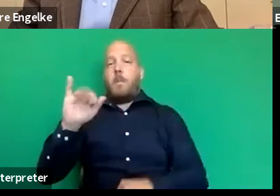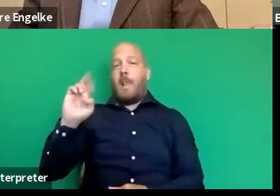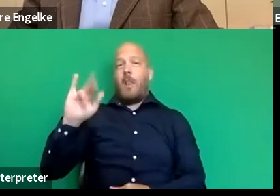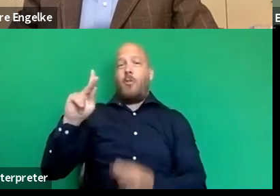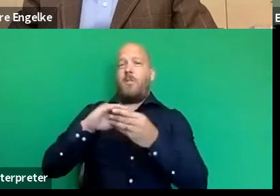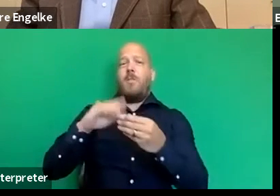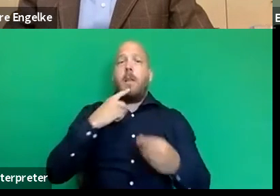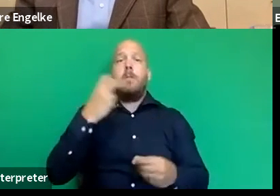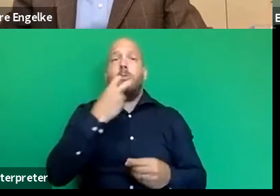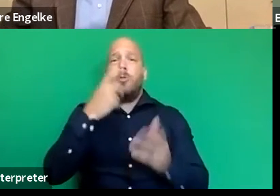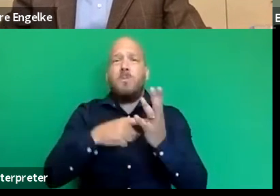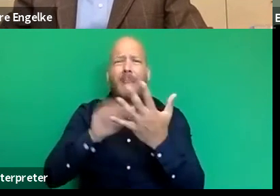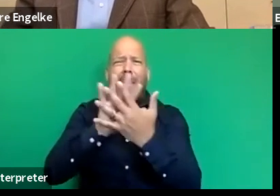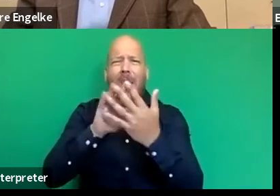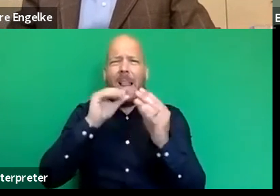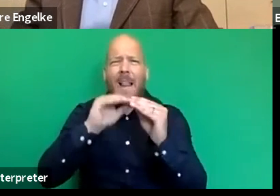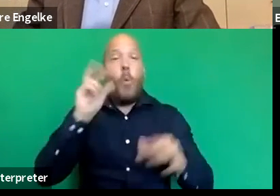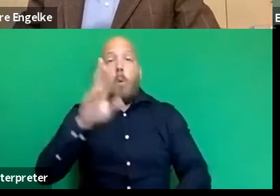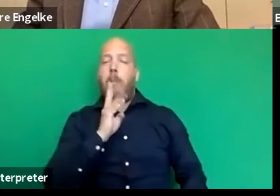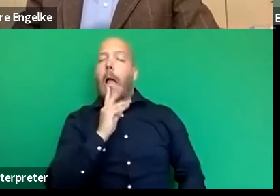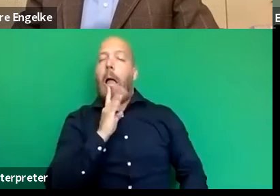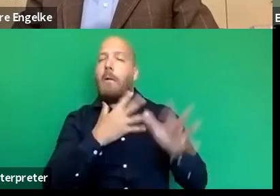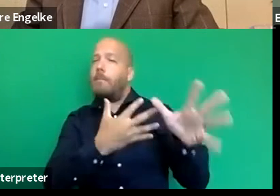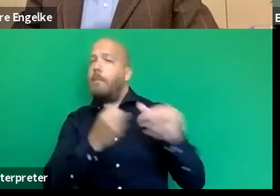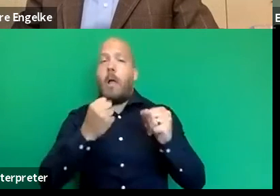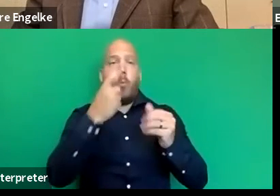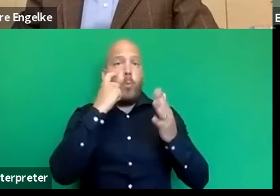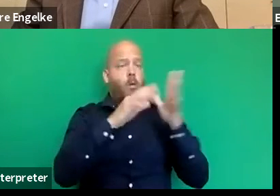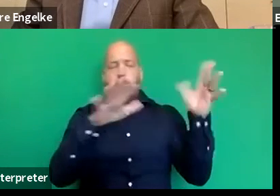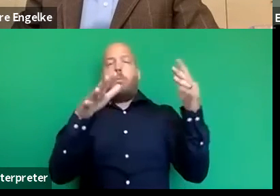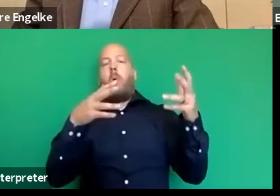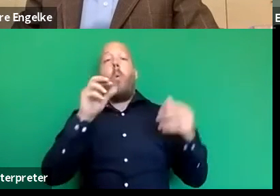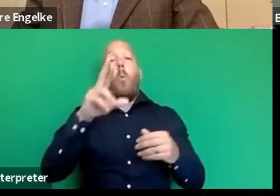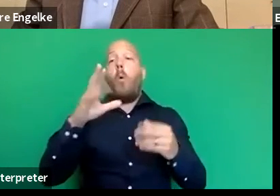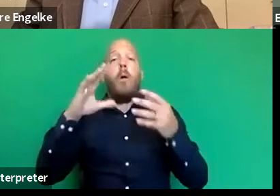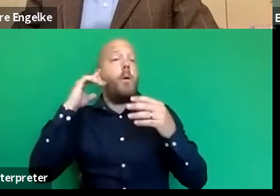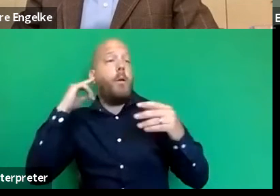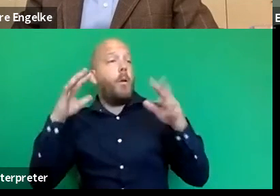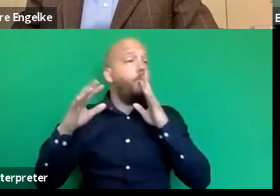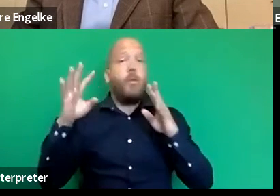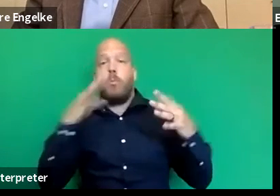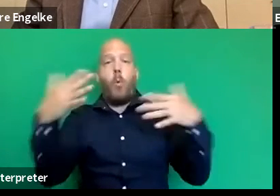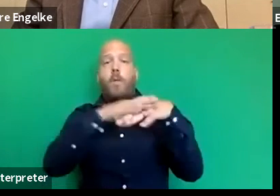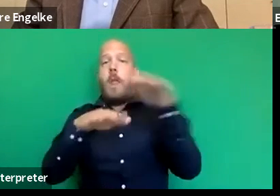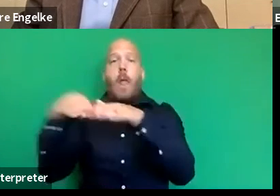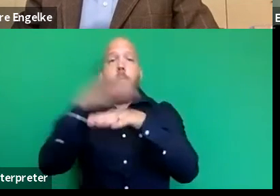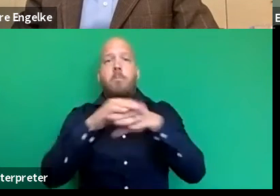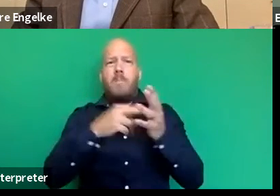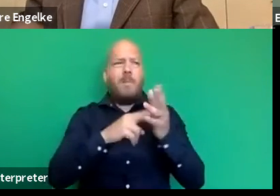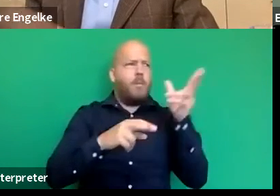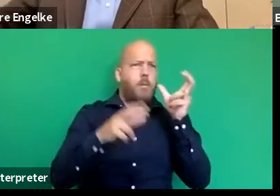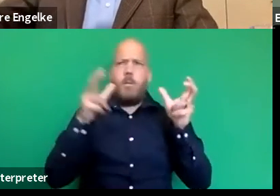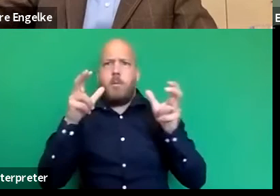some overlapping speech because there's someone speaking in the background, accented speech, all of those things can be